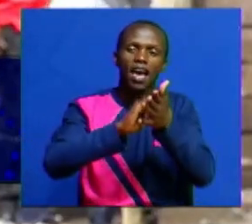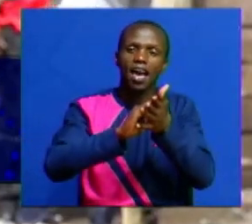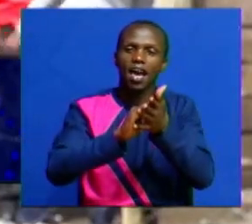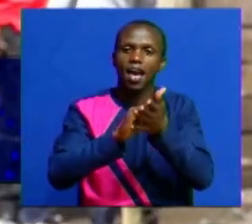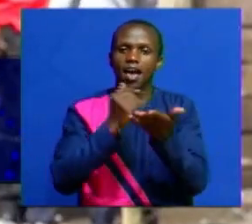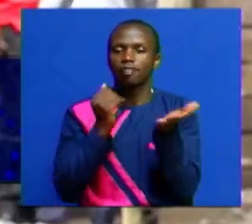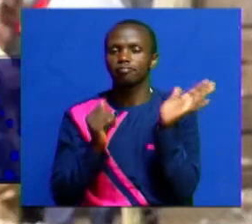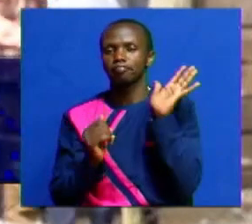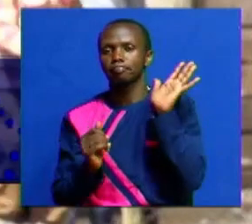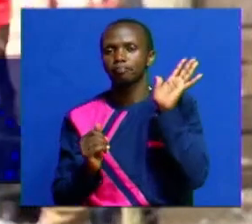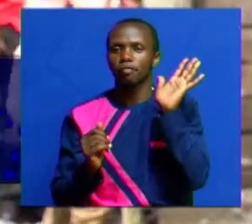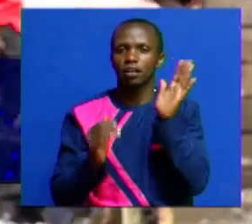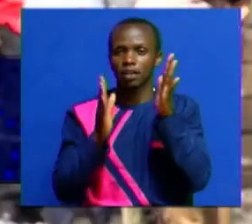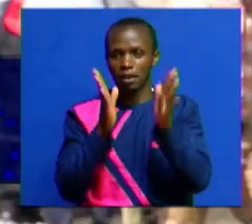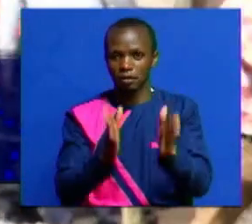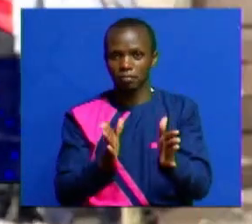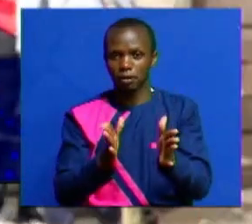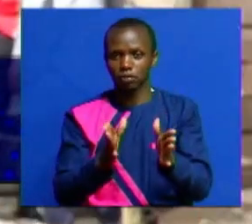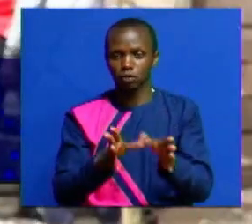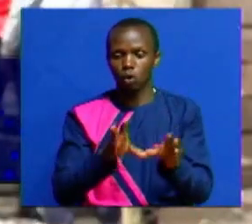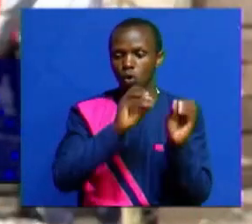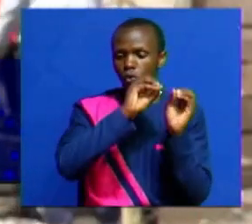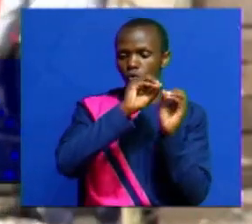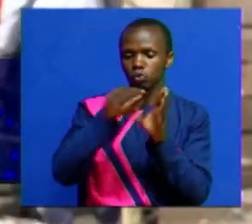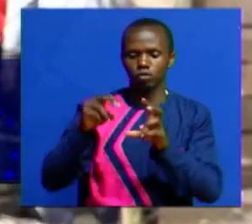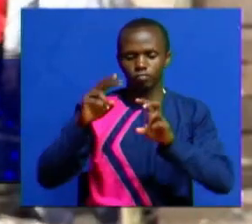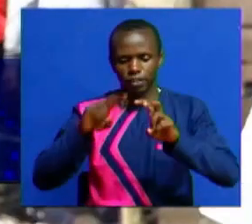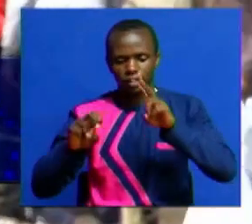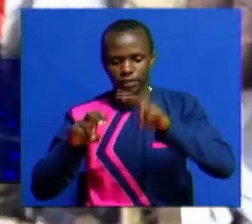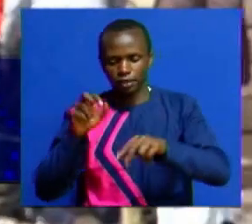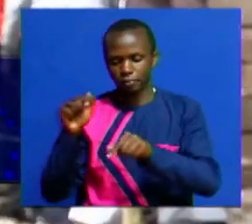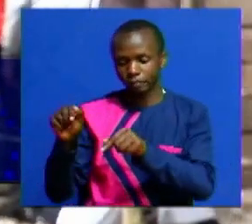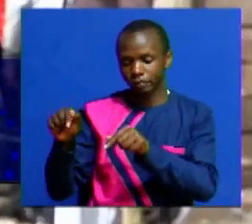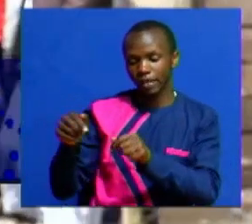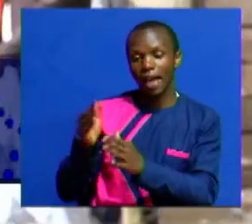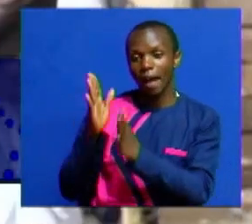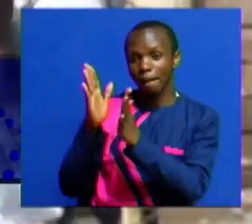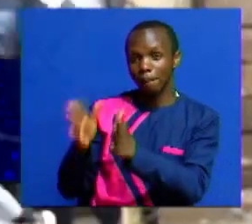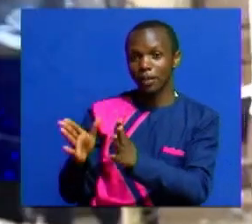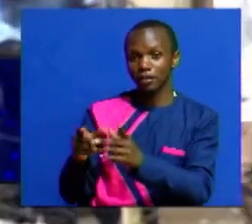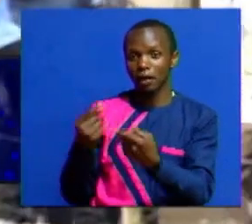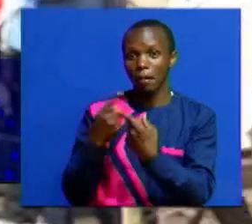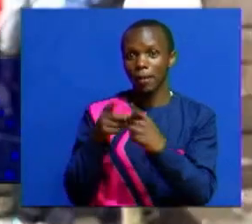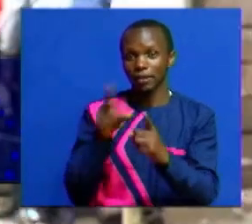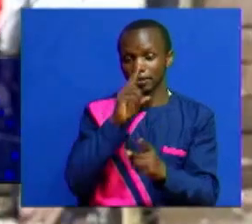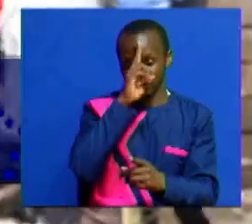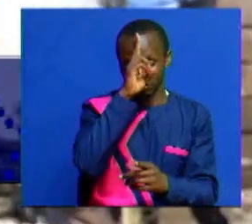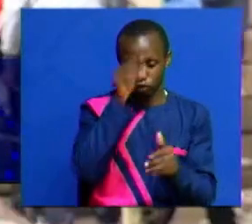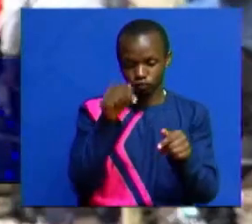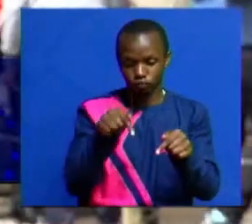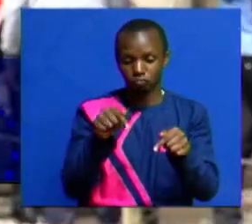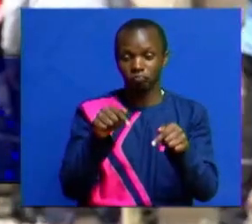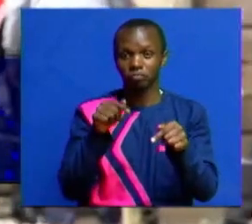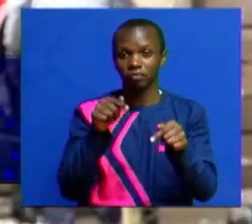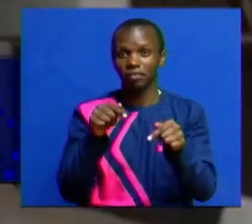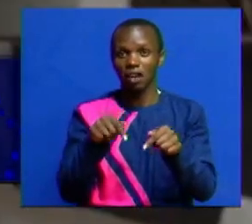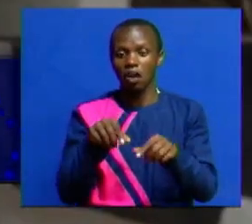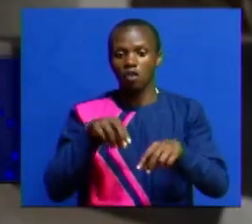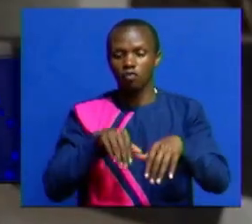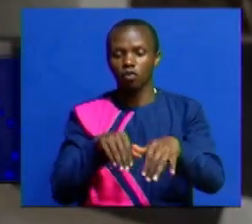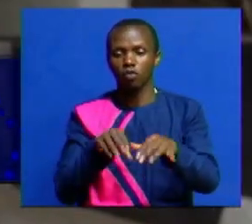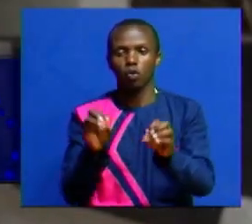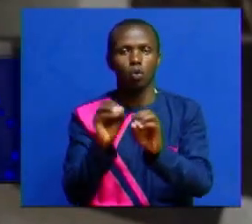They reported the case. They were looking for her, but it seems like the police were damp on it. They were not following it up.